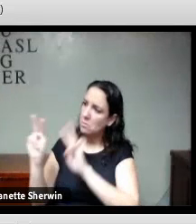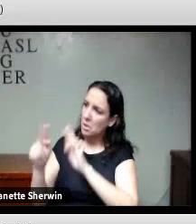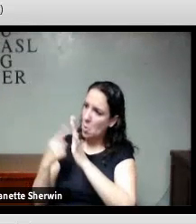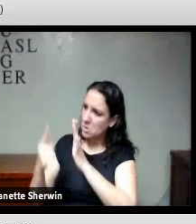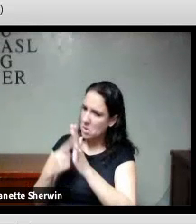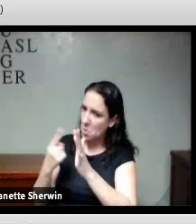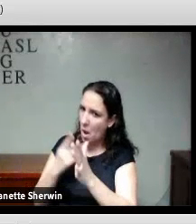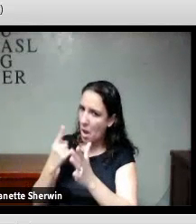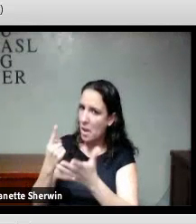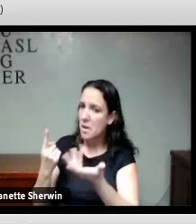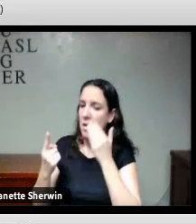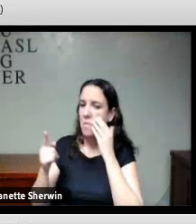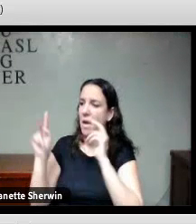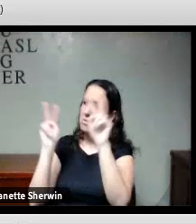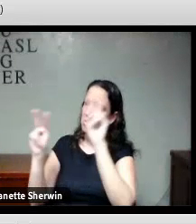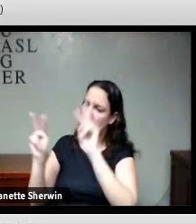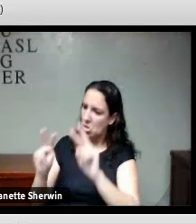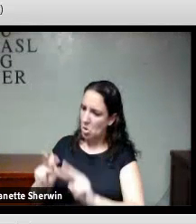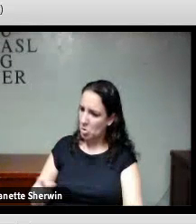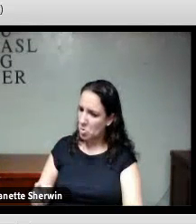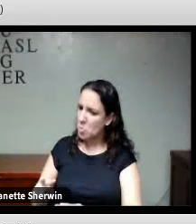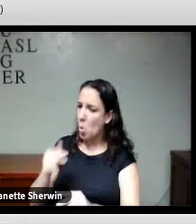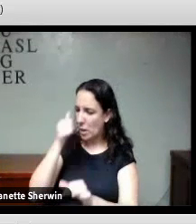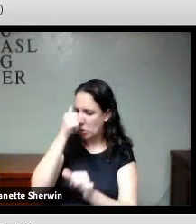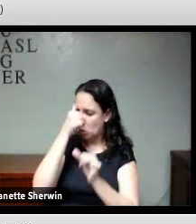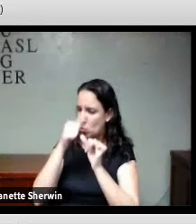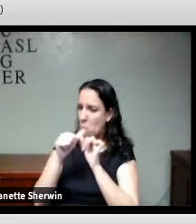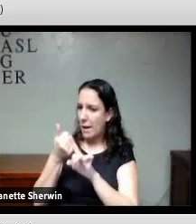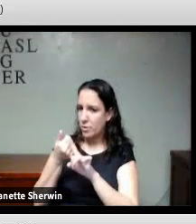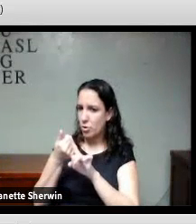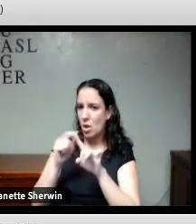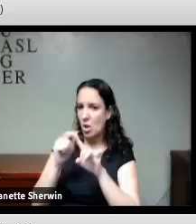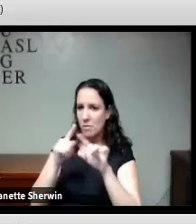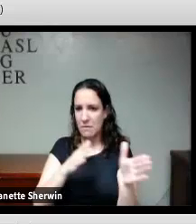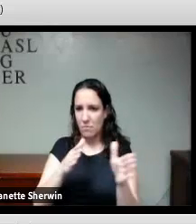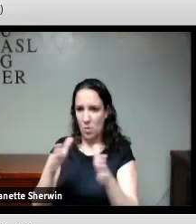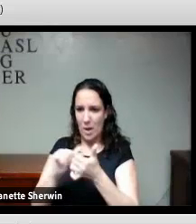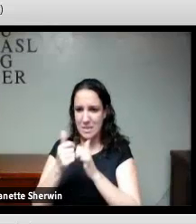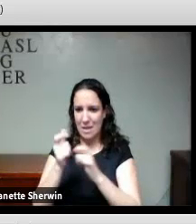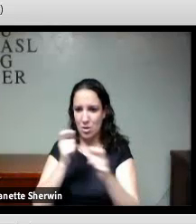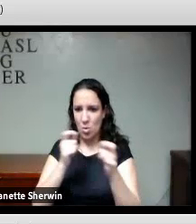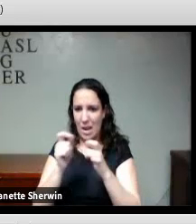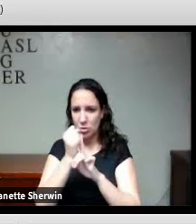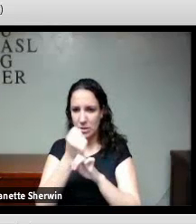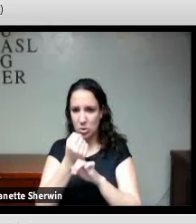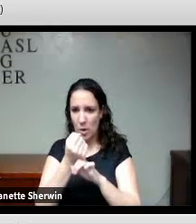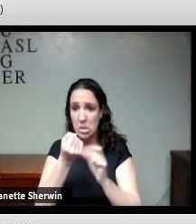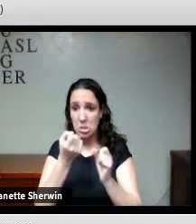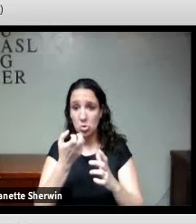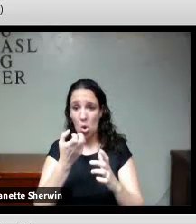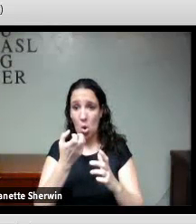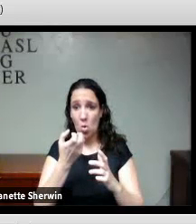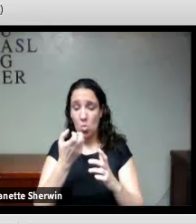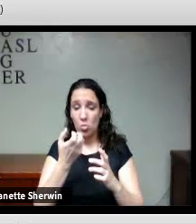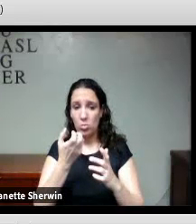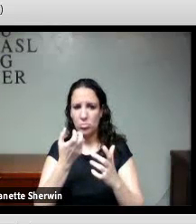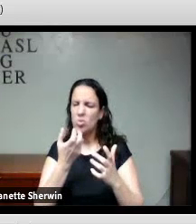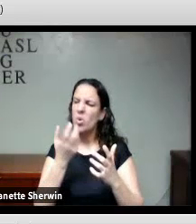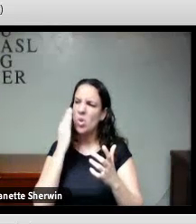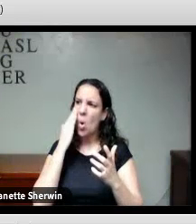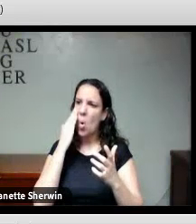couple weeks and just look through this list and remind yourself of ways you can handle situations so that it becomes almost routine